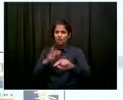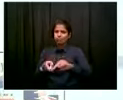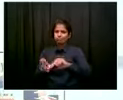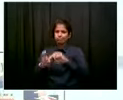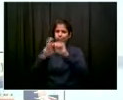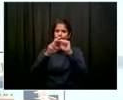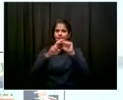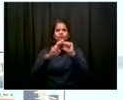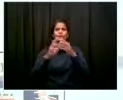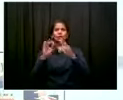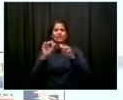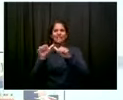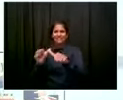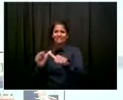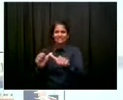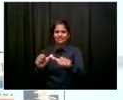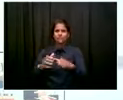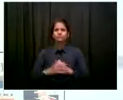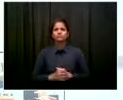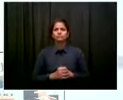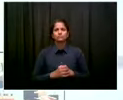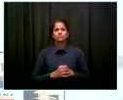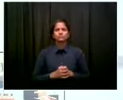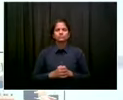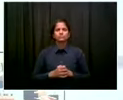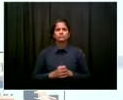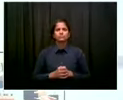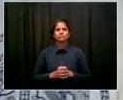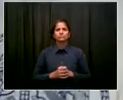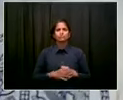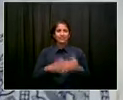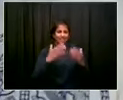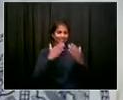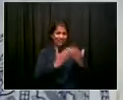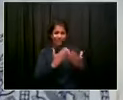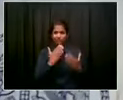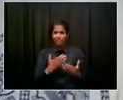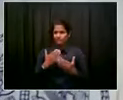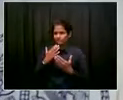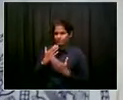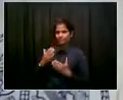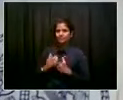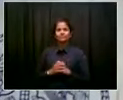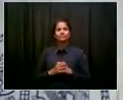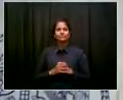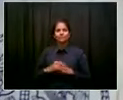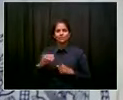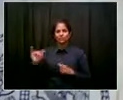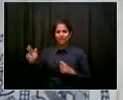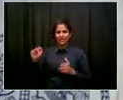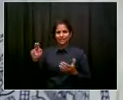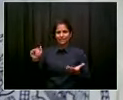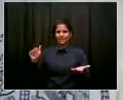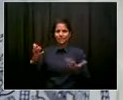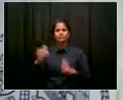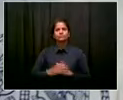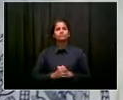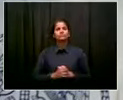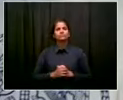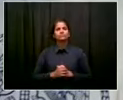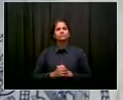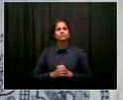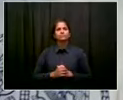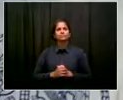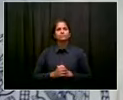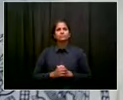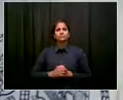as possible in the coming weeks thank you very much go ahead jenna i mean do you have a personal message to the people who